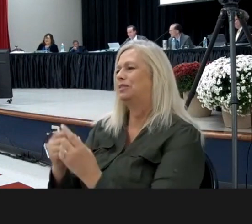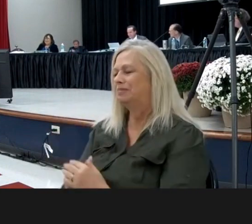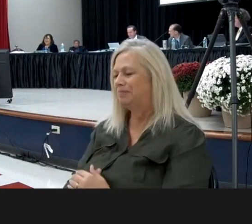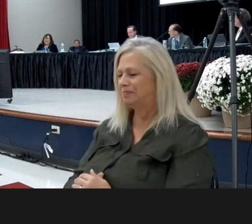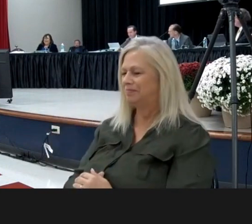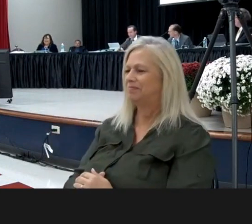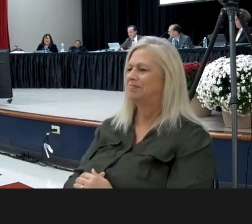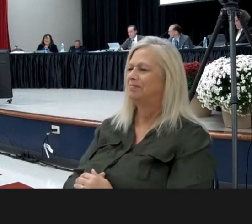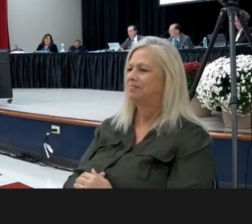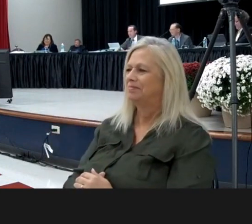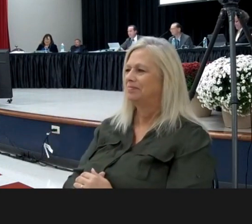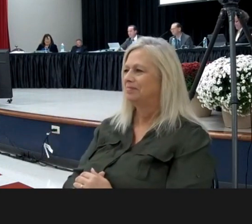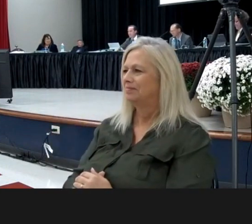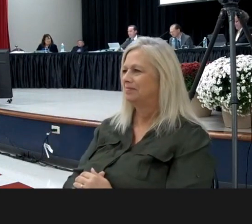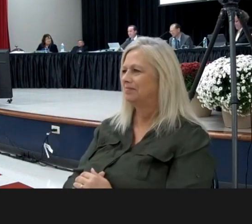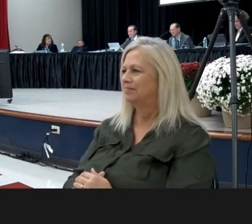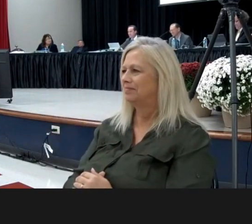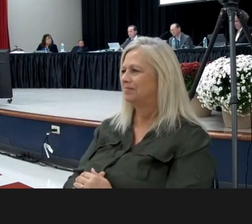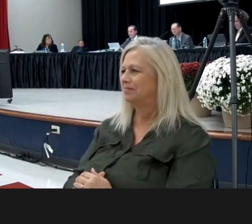Thank you.